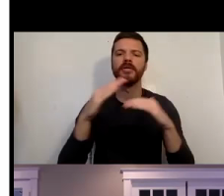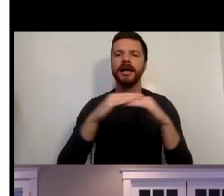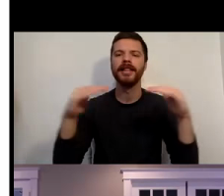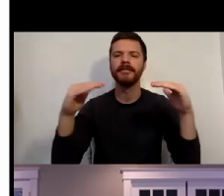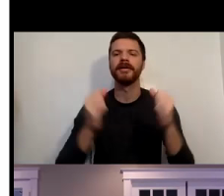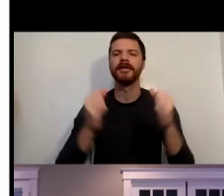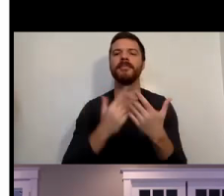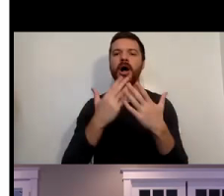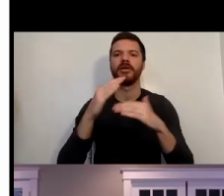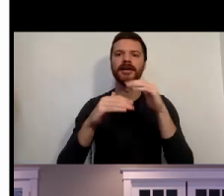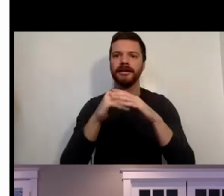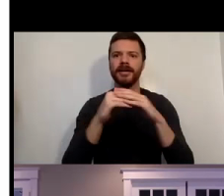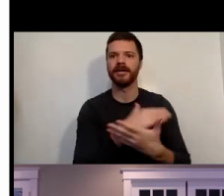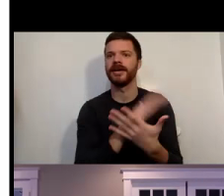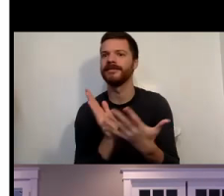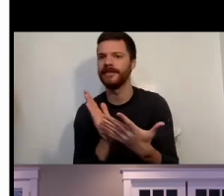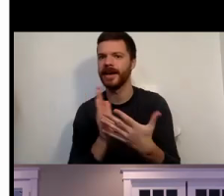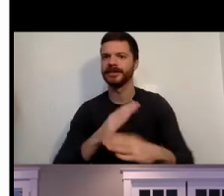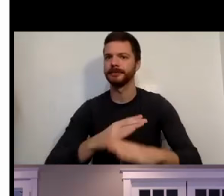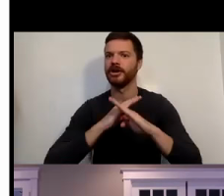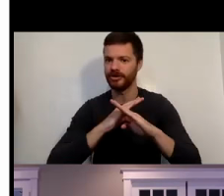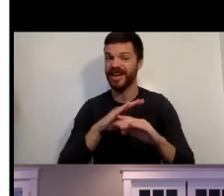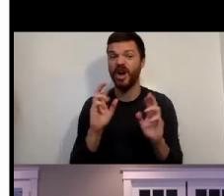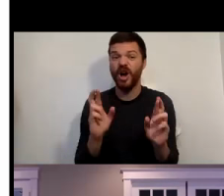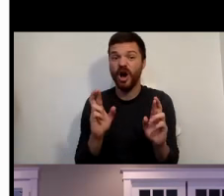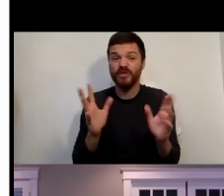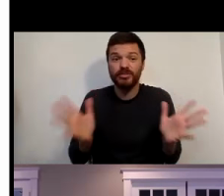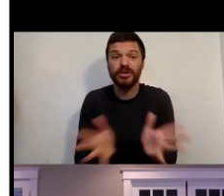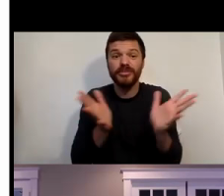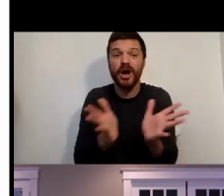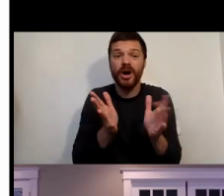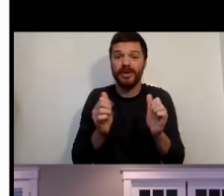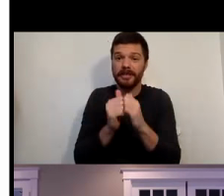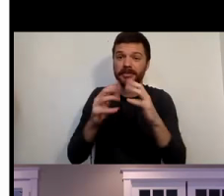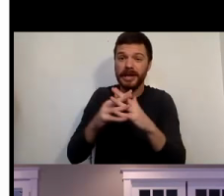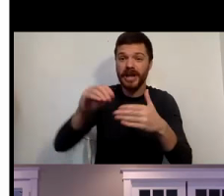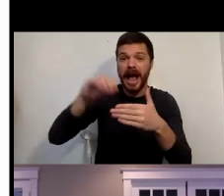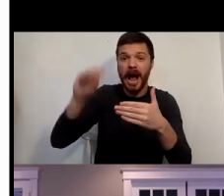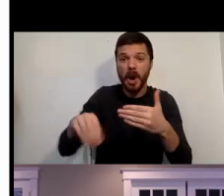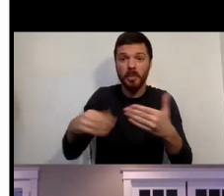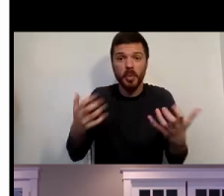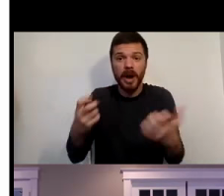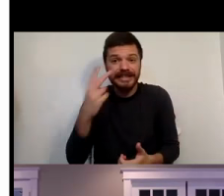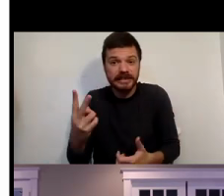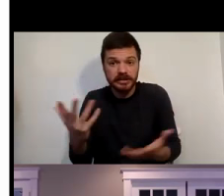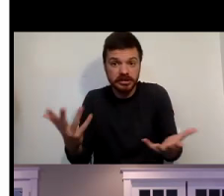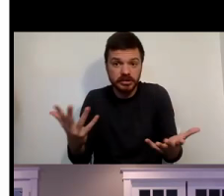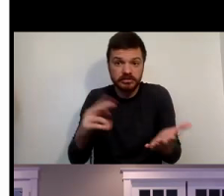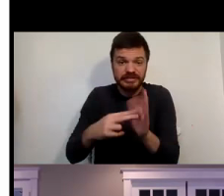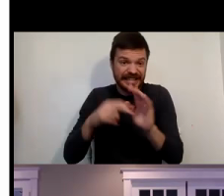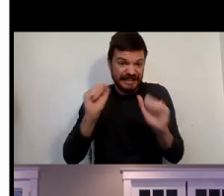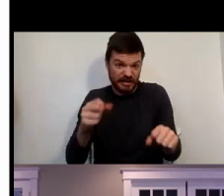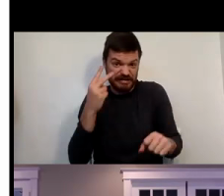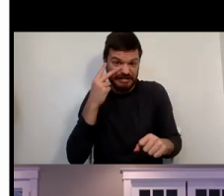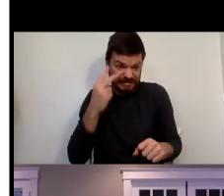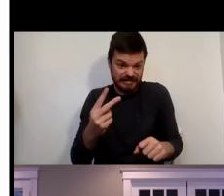barriers and facilitators, and hopefully promote the types of implementation outcomes that we would like to see. So can we actually get people